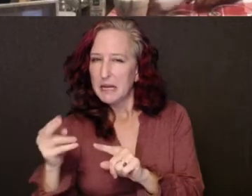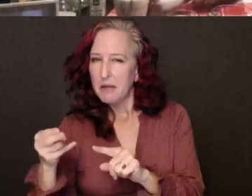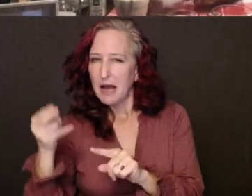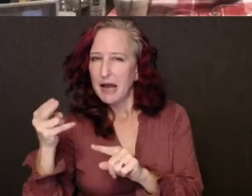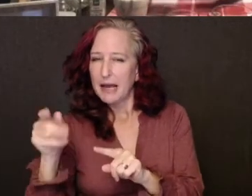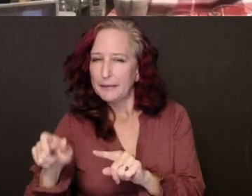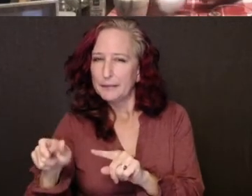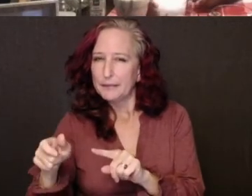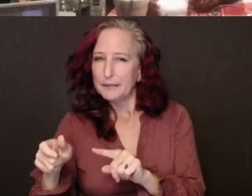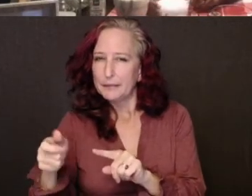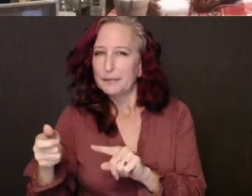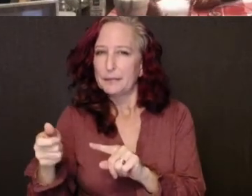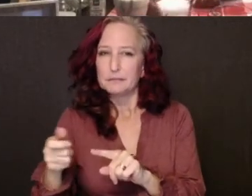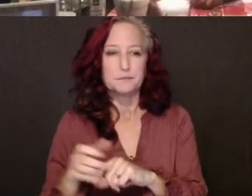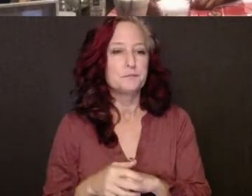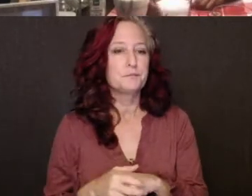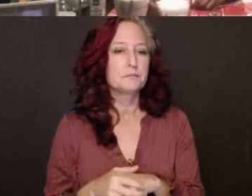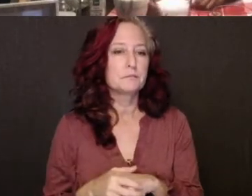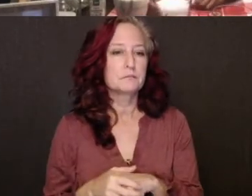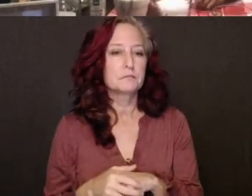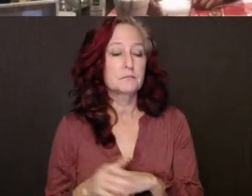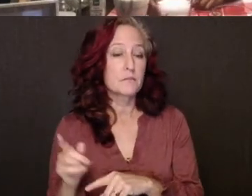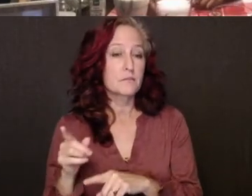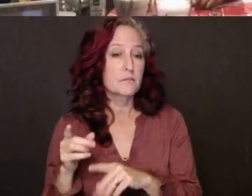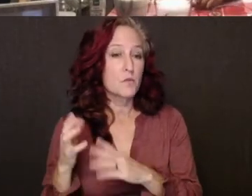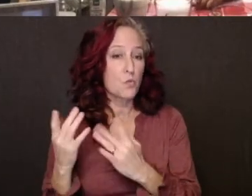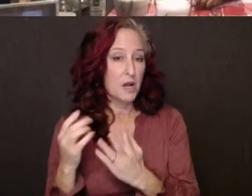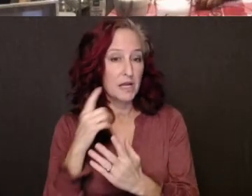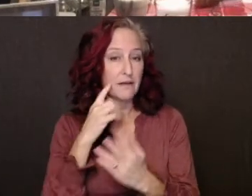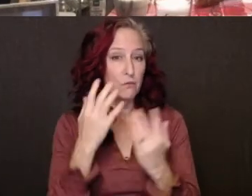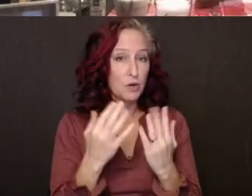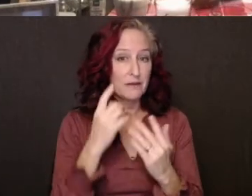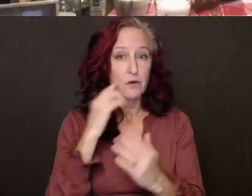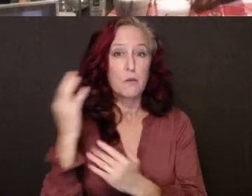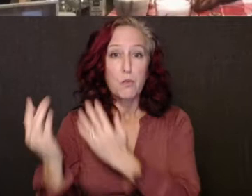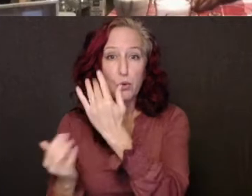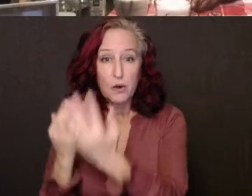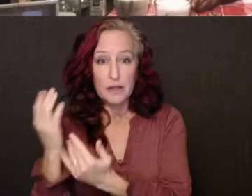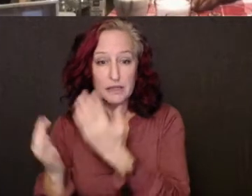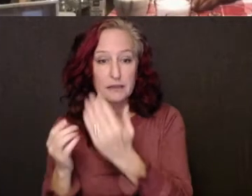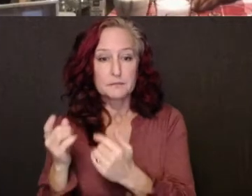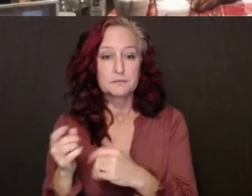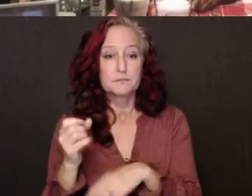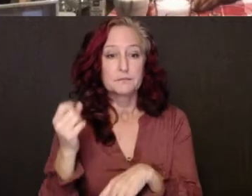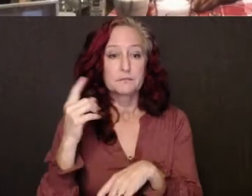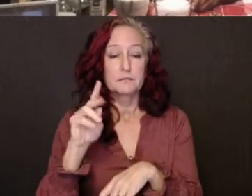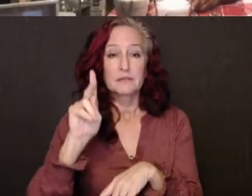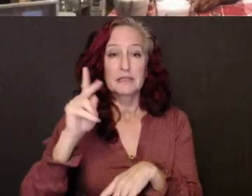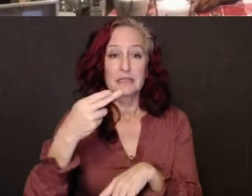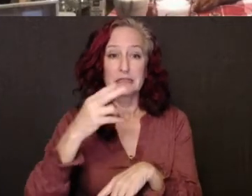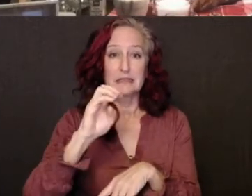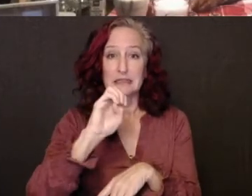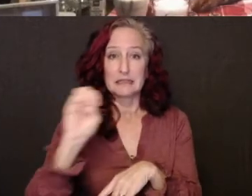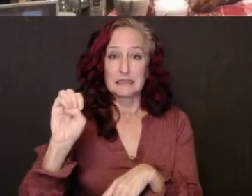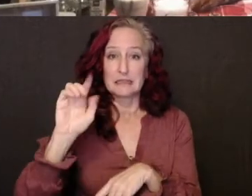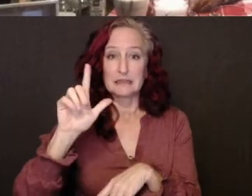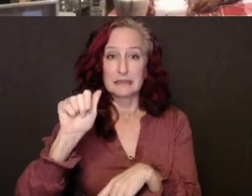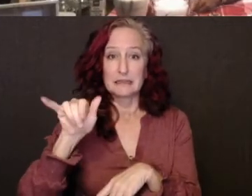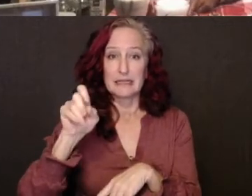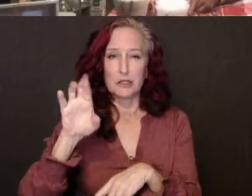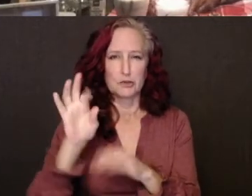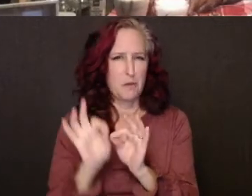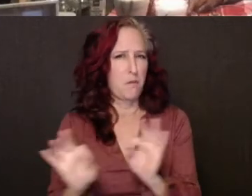that's accessible to you, hopefully it would be easy to get. Or probably online, it's available too. Oh, yeah, absolutely, for sure. Yeah.